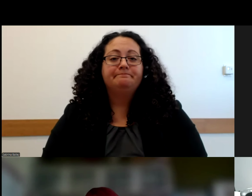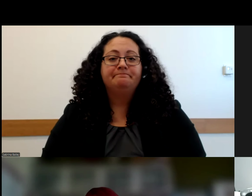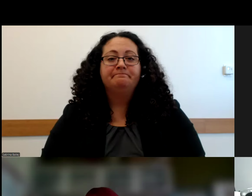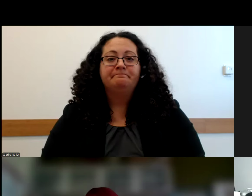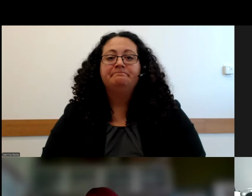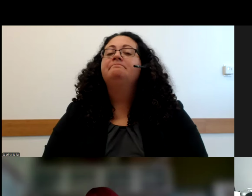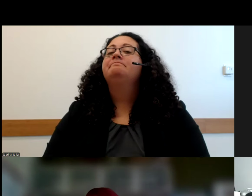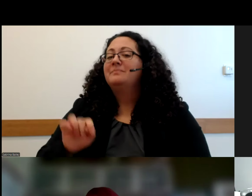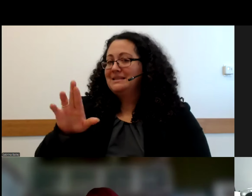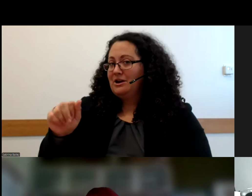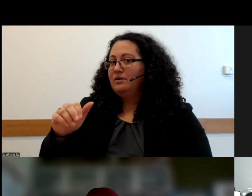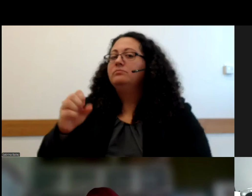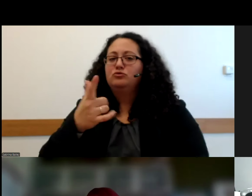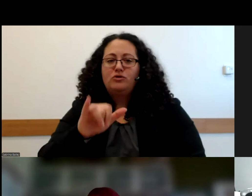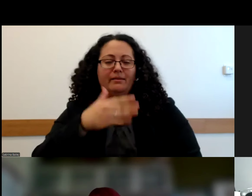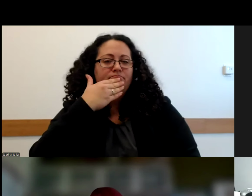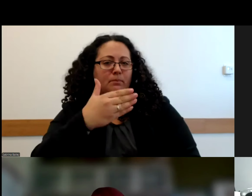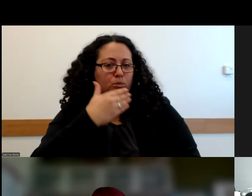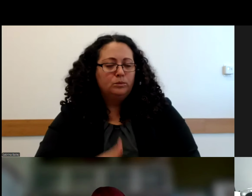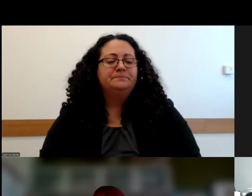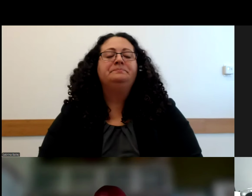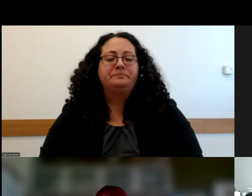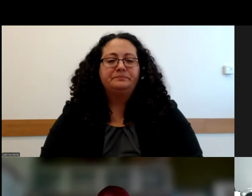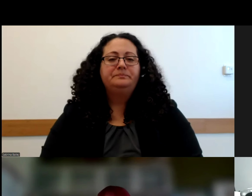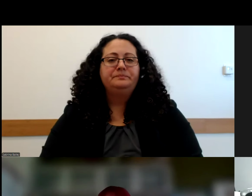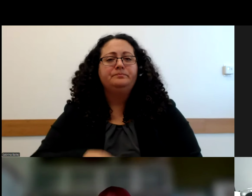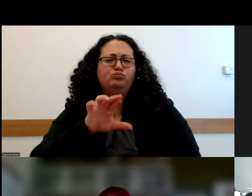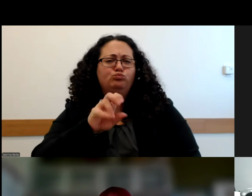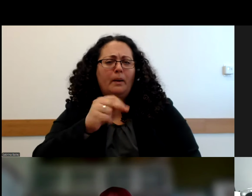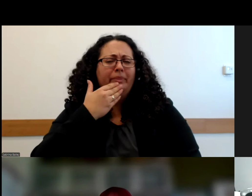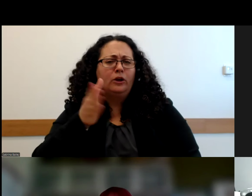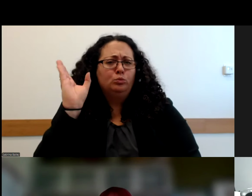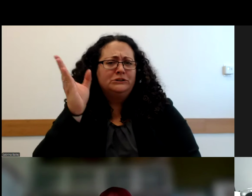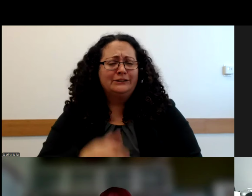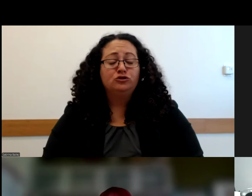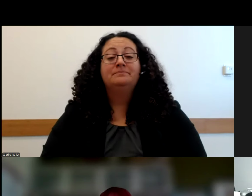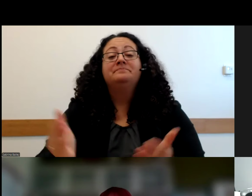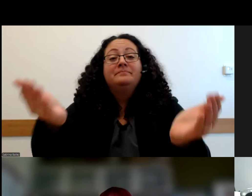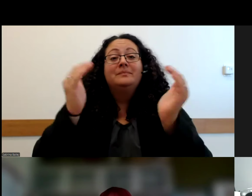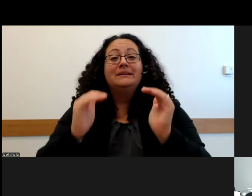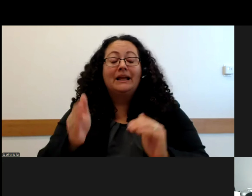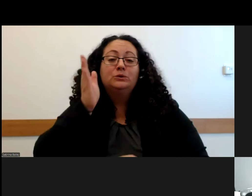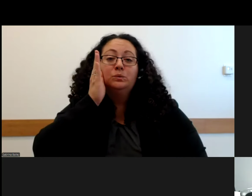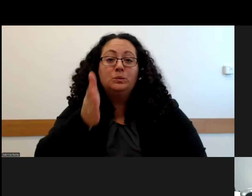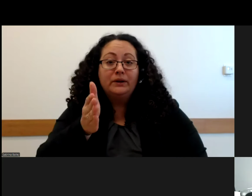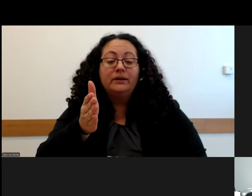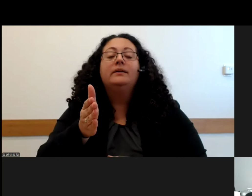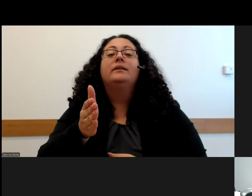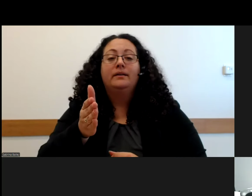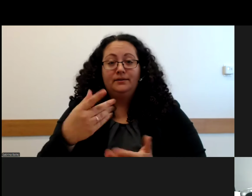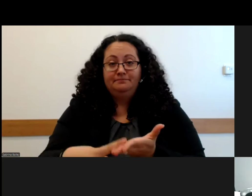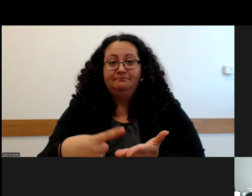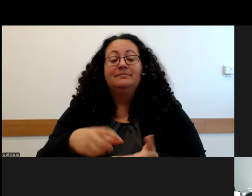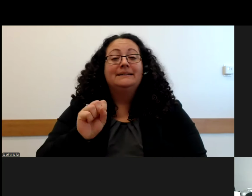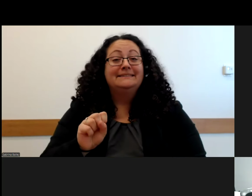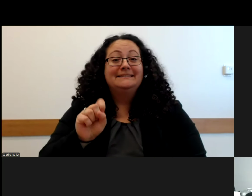Okay, thank you very much, Robin. I appreciate your presentation. Next, we're going to move on to